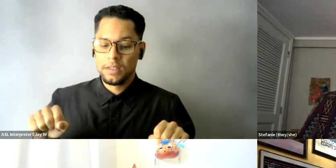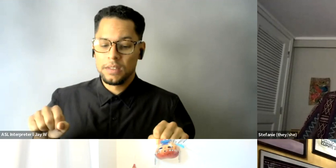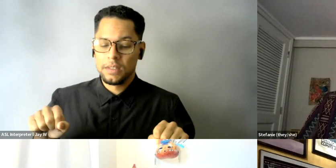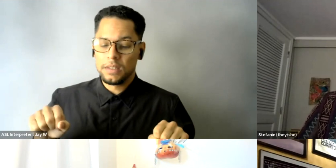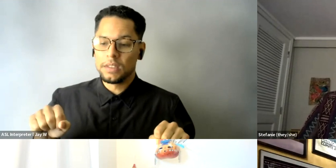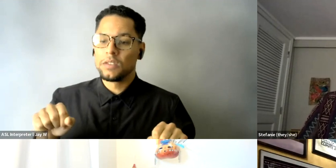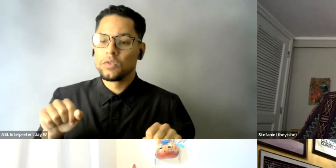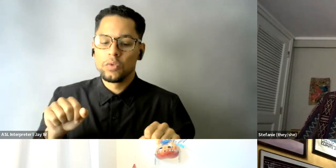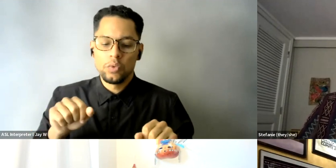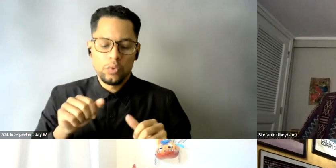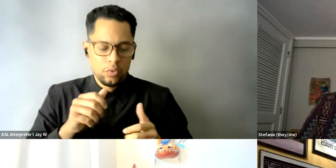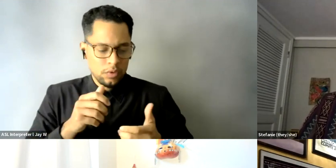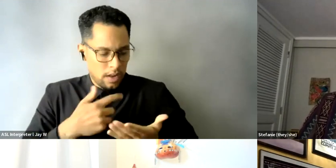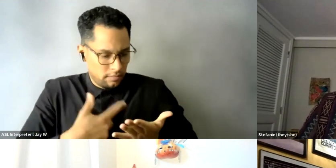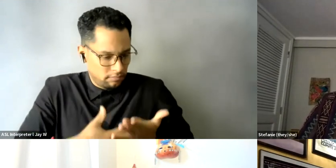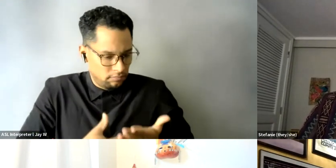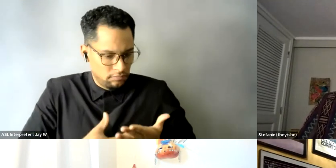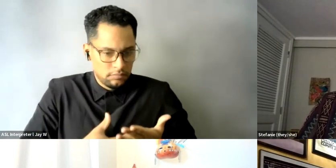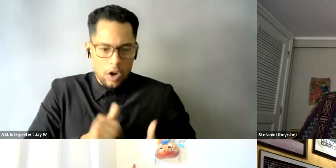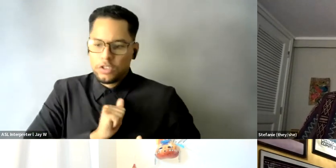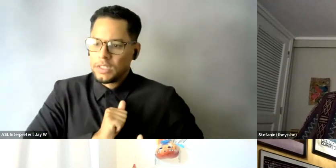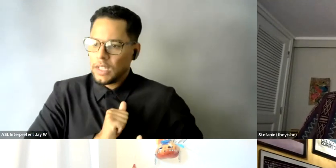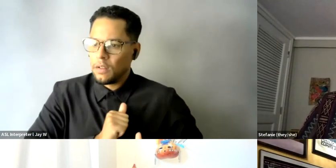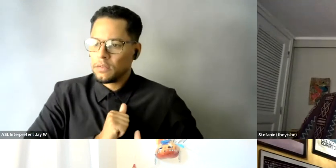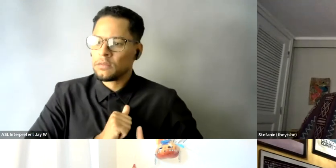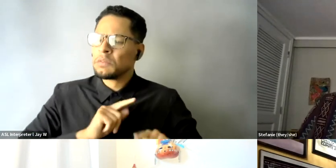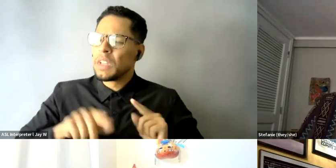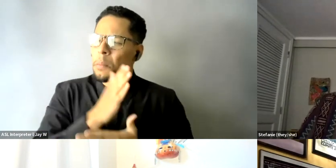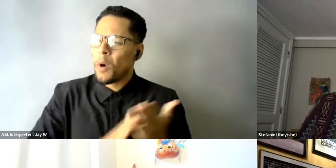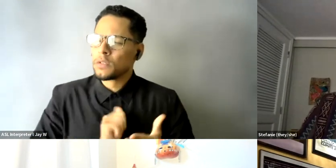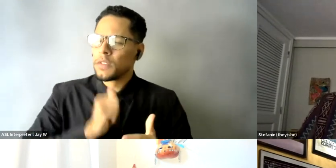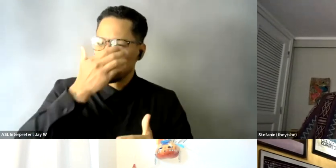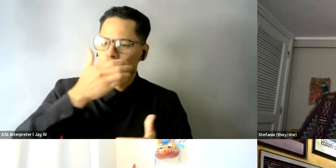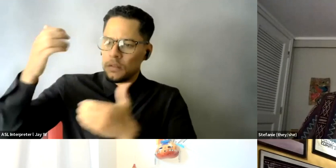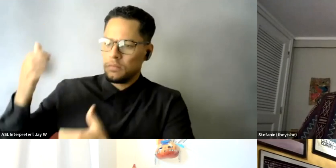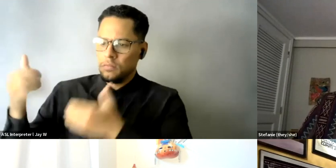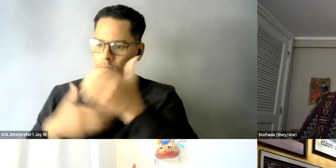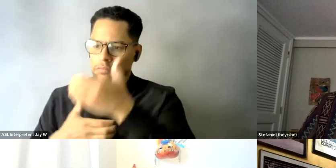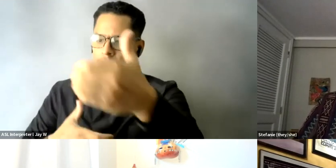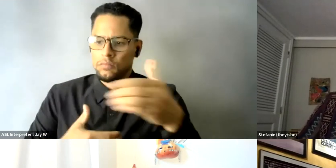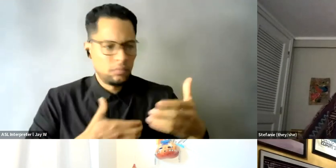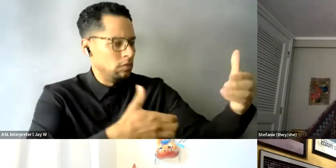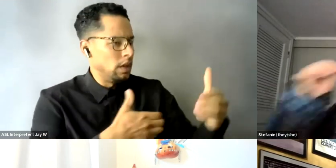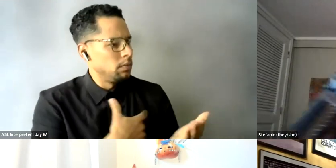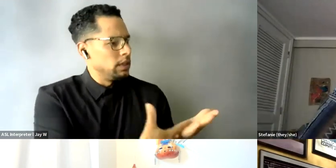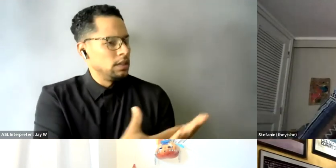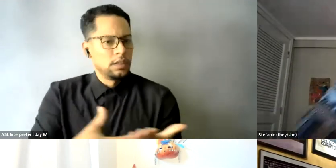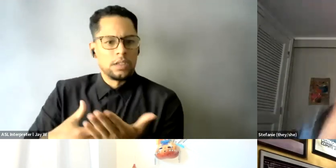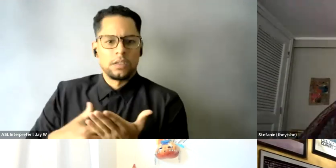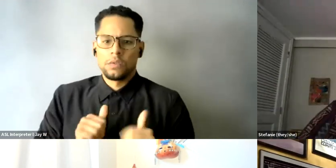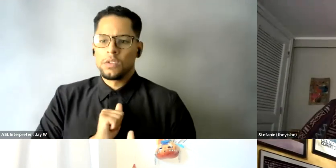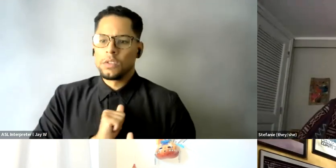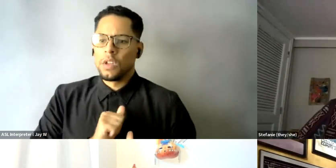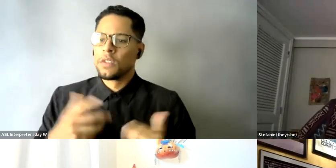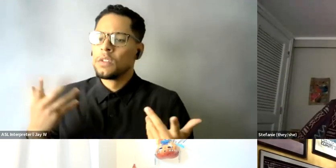talk to those parts and understand that fundamentally there's like a part of us that is, whole, there's a whole lot of healing work that we